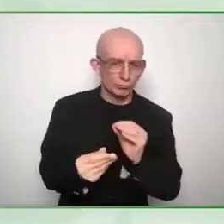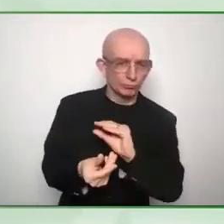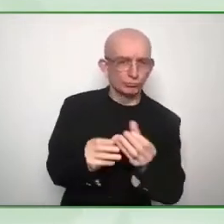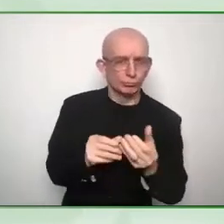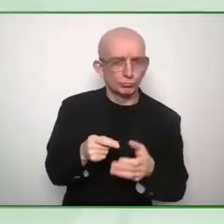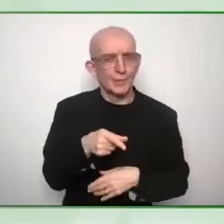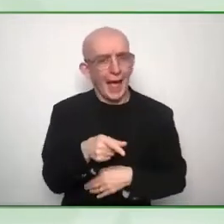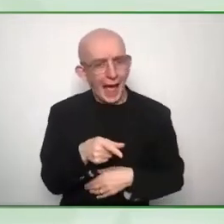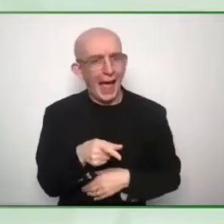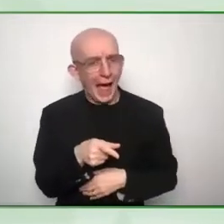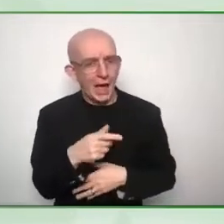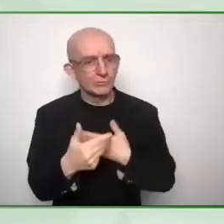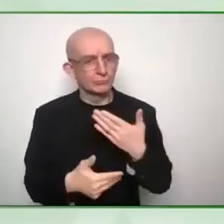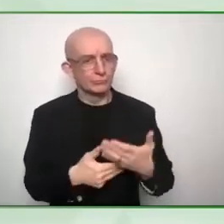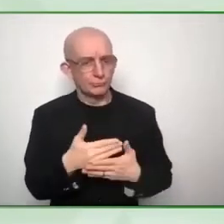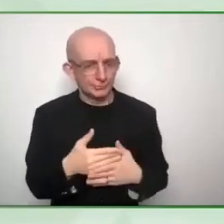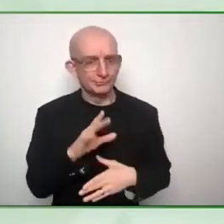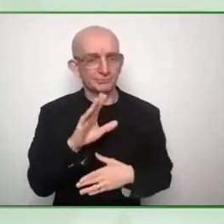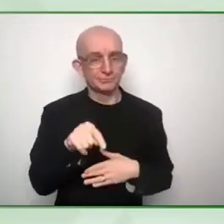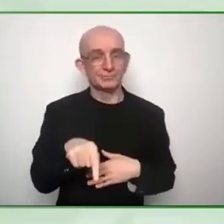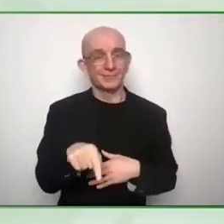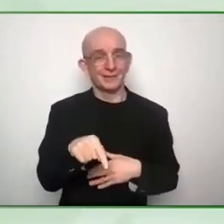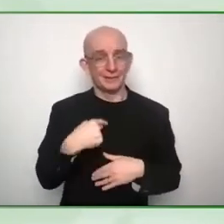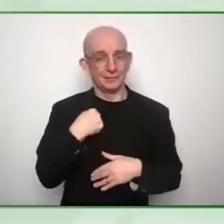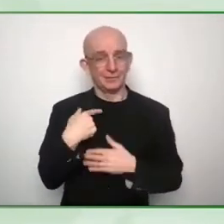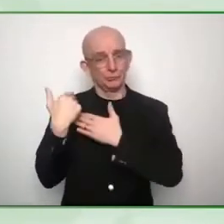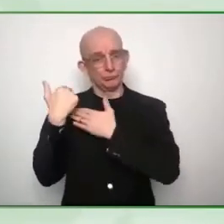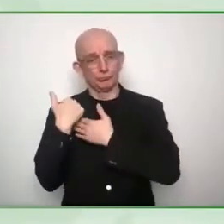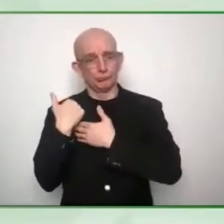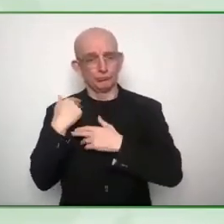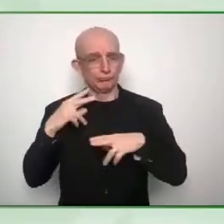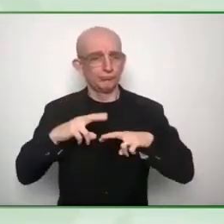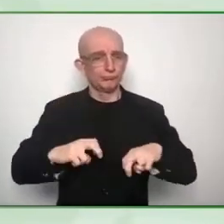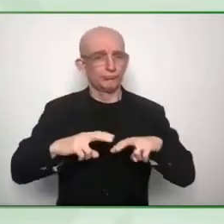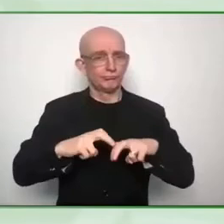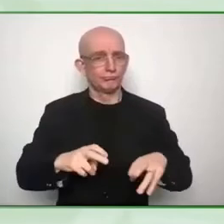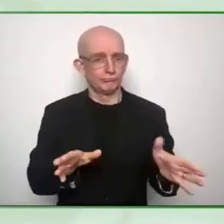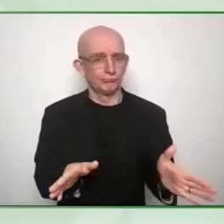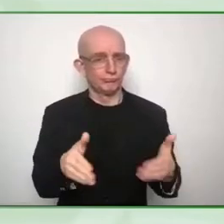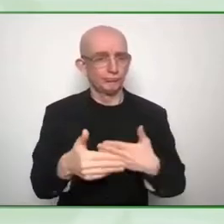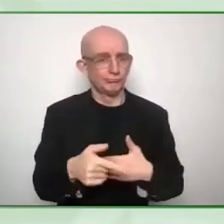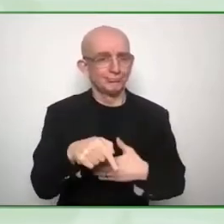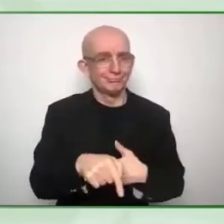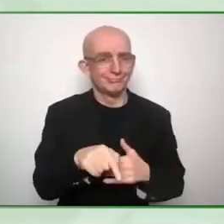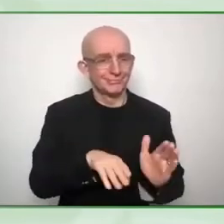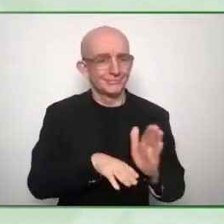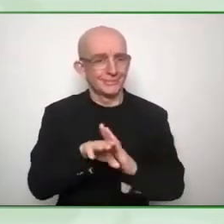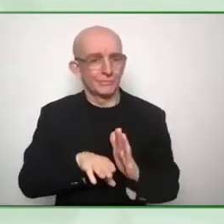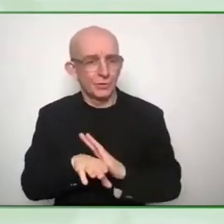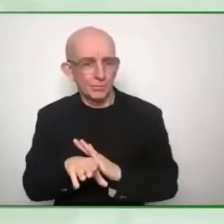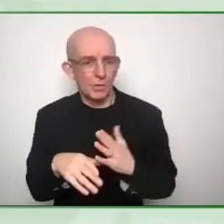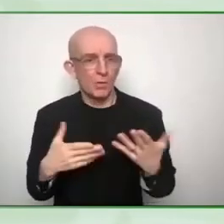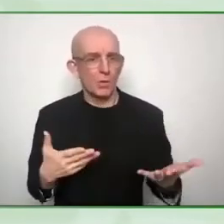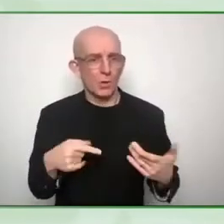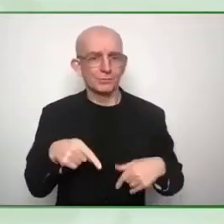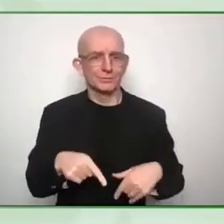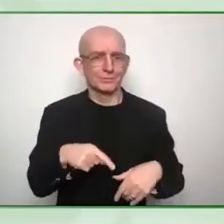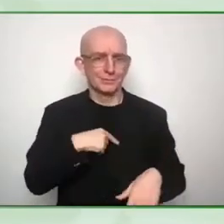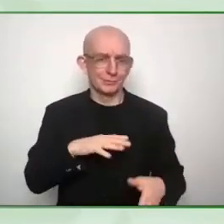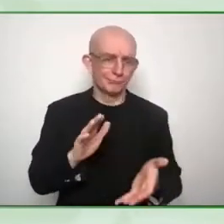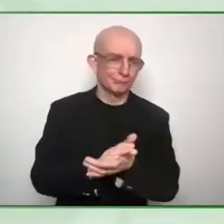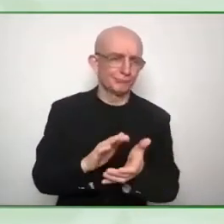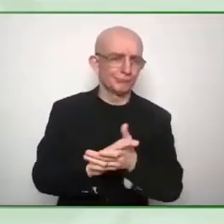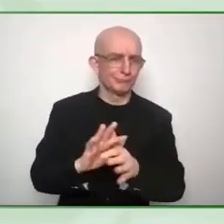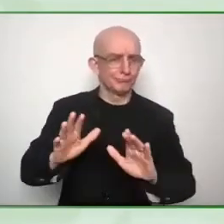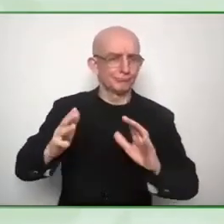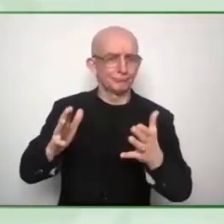I have to give a shout out to the Harkin Institute, because what really allowed me to be able to do this work with